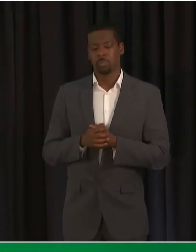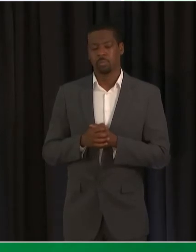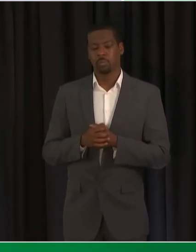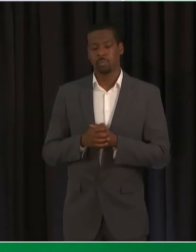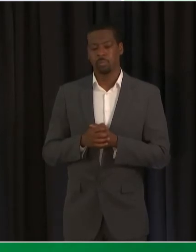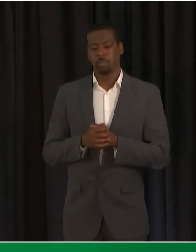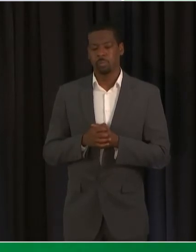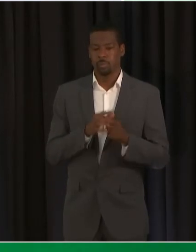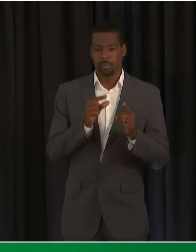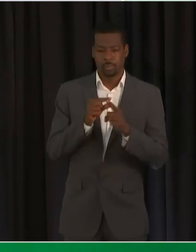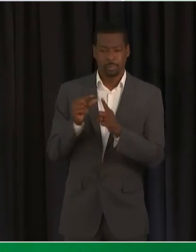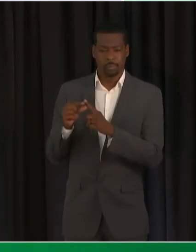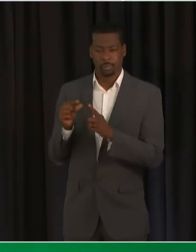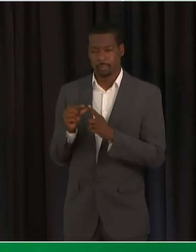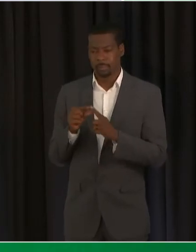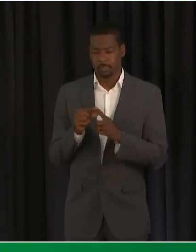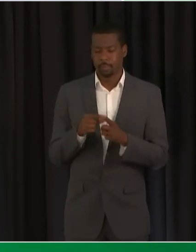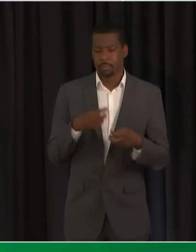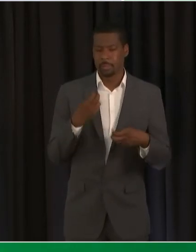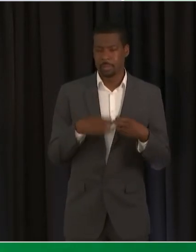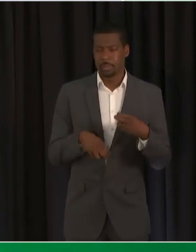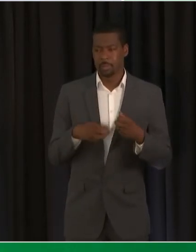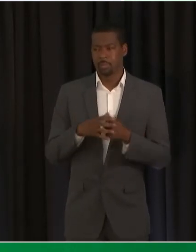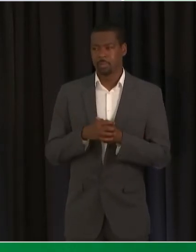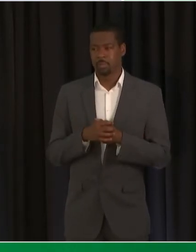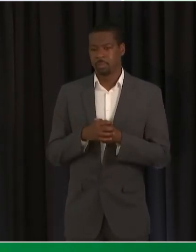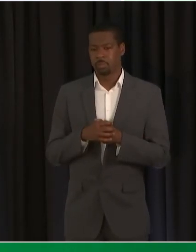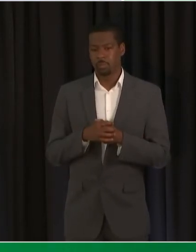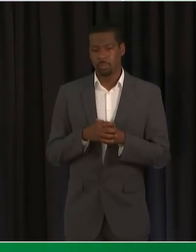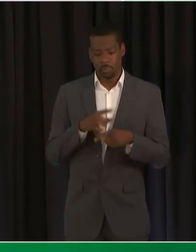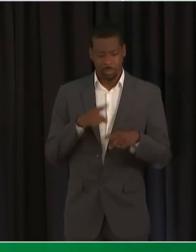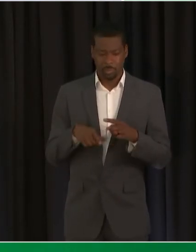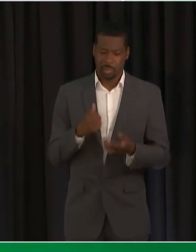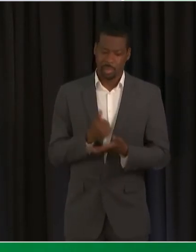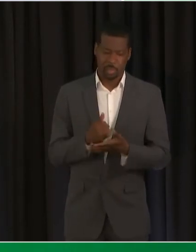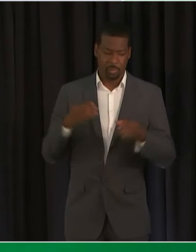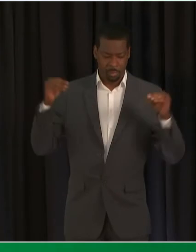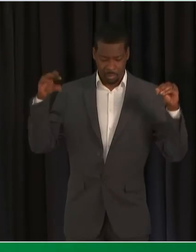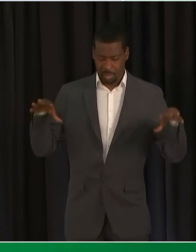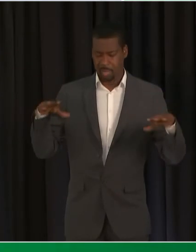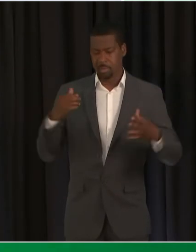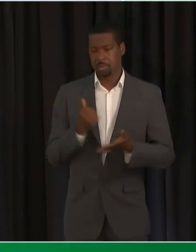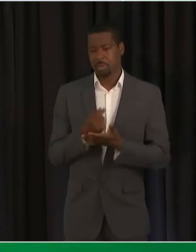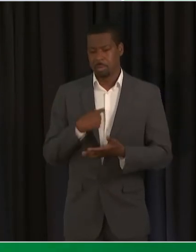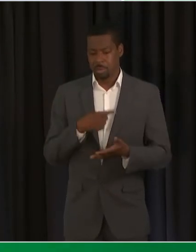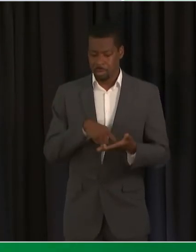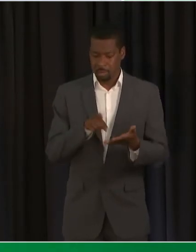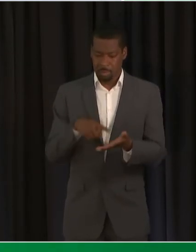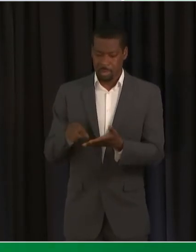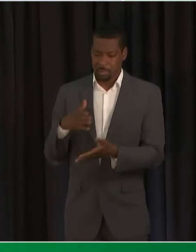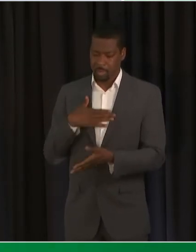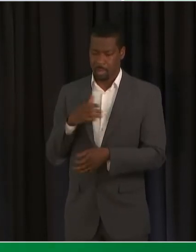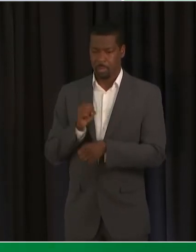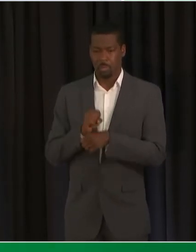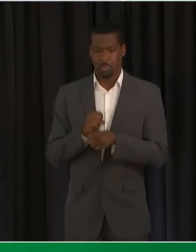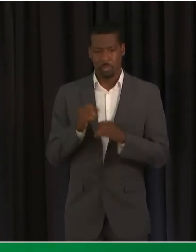between all of them are tough, but they keep the lights on and they keep people on payroll and, Well, and the important thing